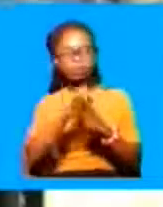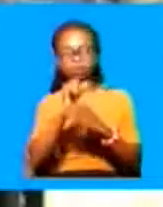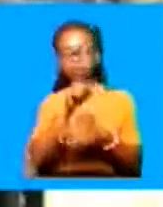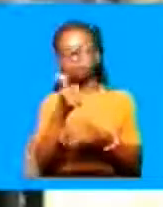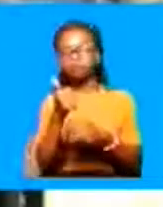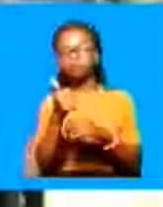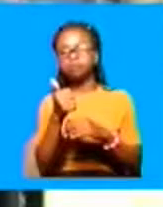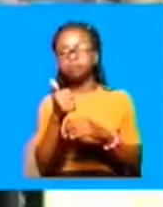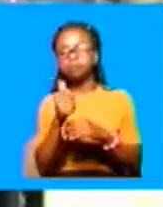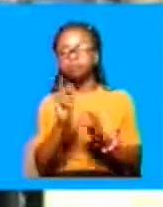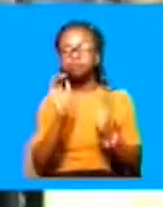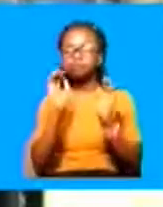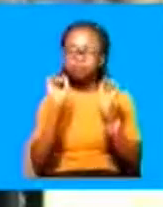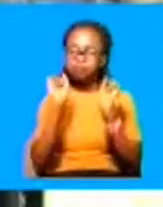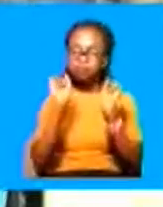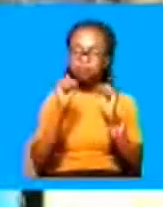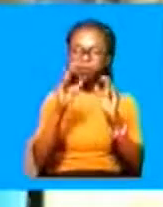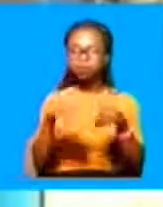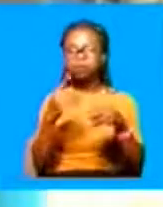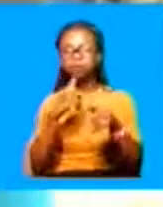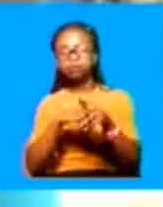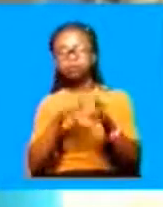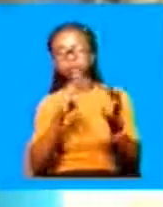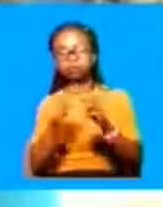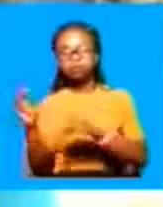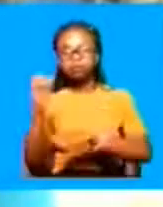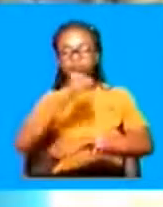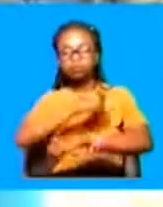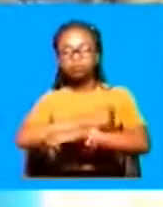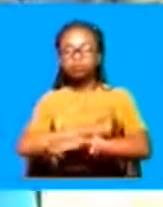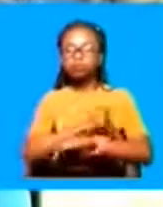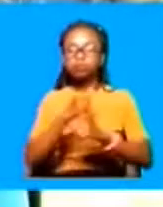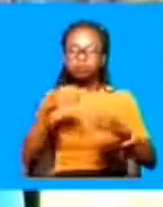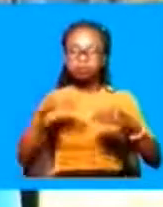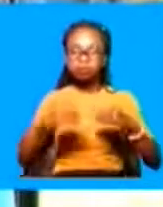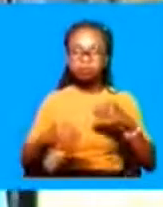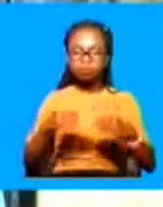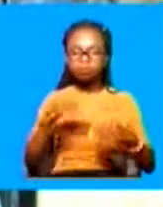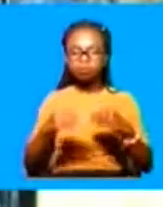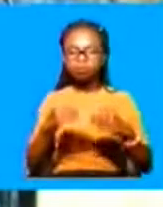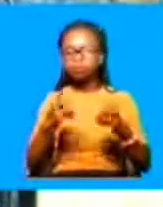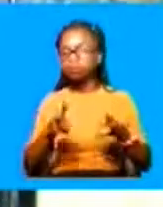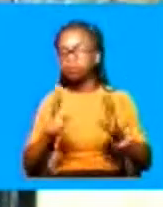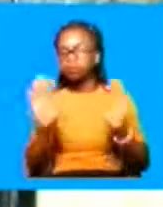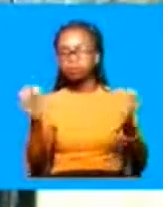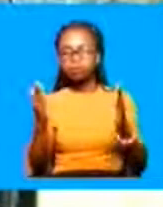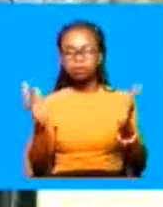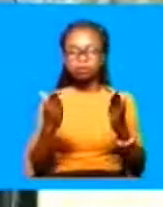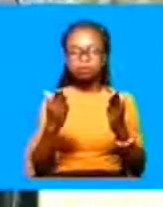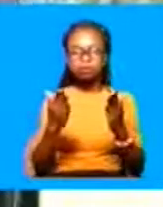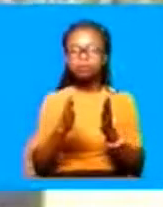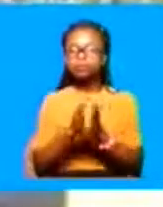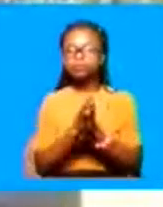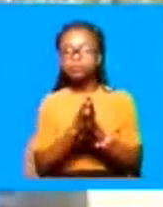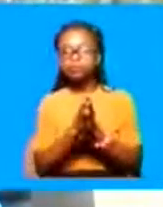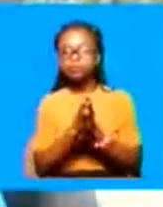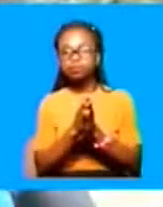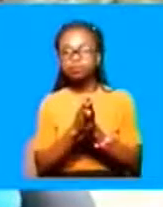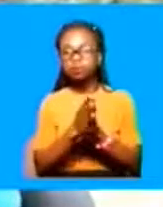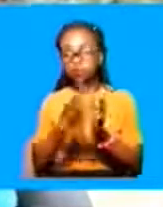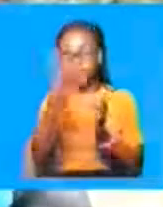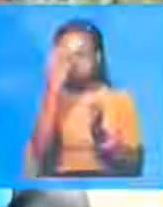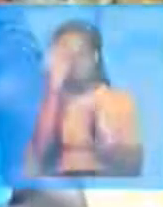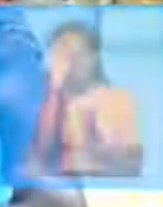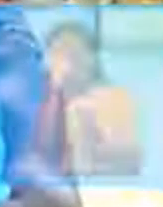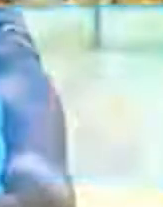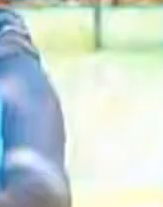moro amora onego we nyithindgi thuolo mar dhi e skunde mag joma nigi ng'ol kaka yo makende mar jiwo nyithindgi go eko maonge wich kuot